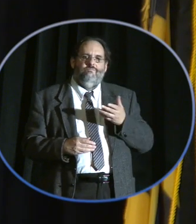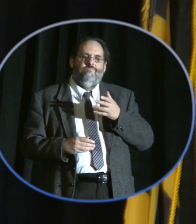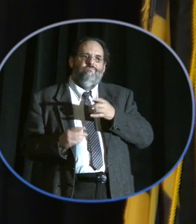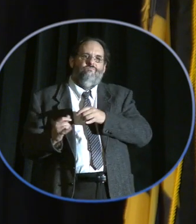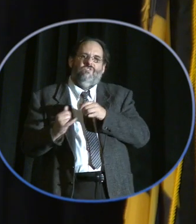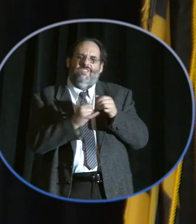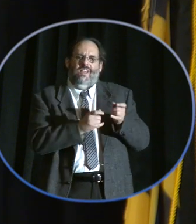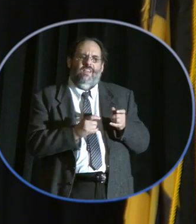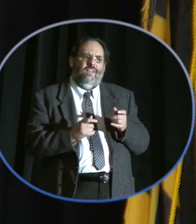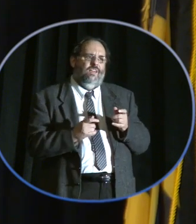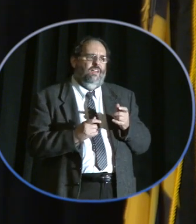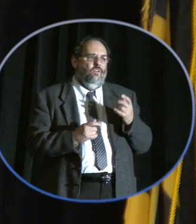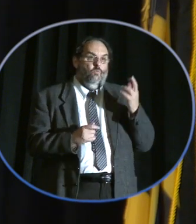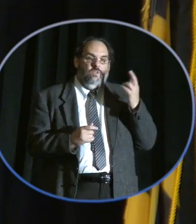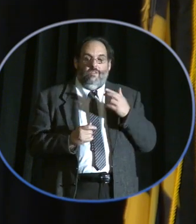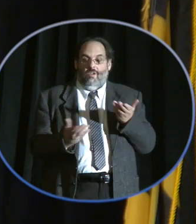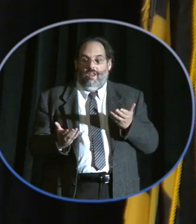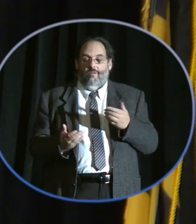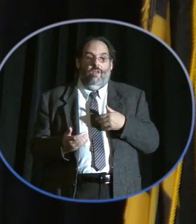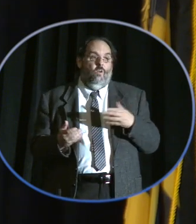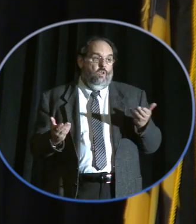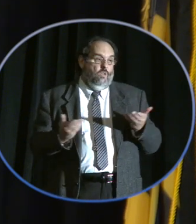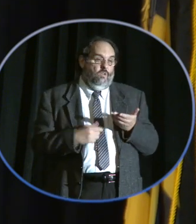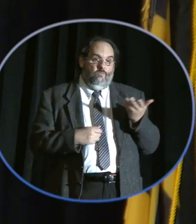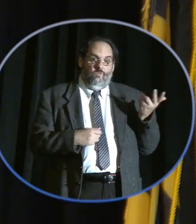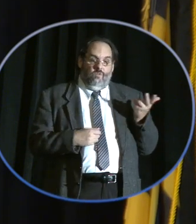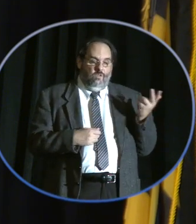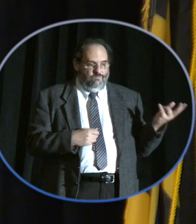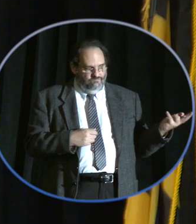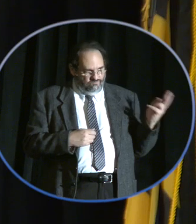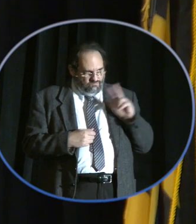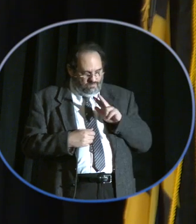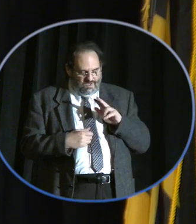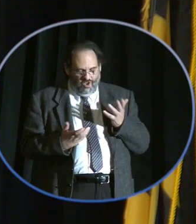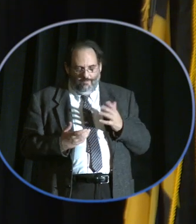and how they happen to be here, but I'm gonna welcome them up and